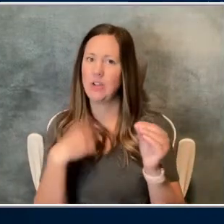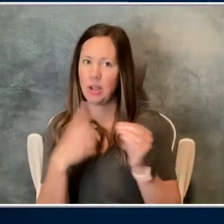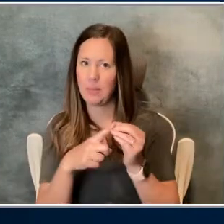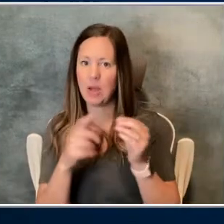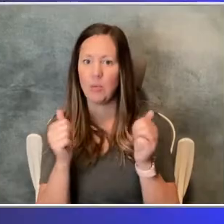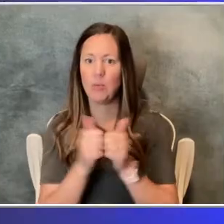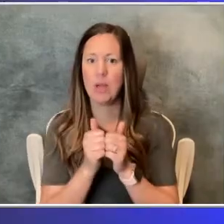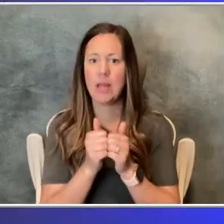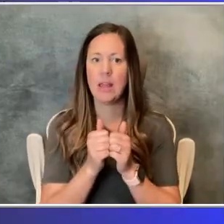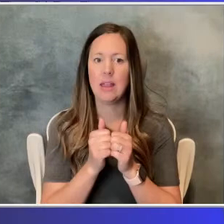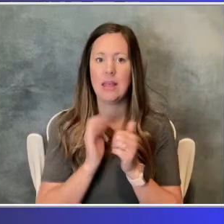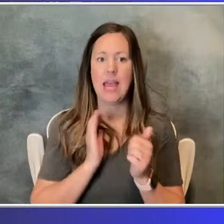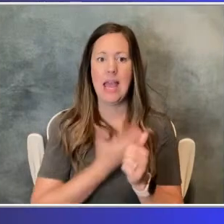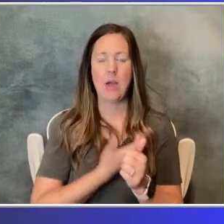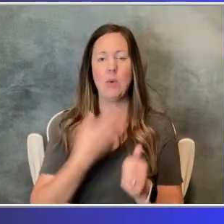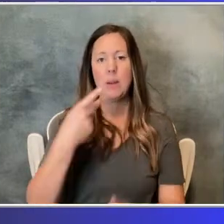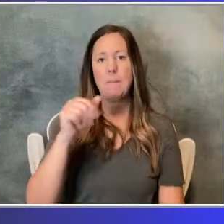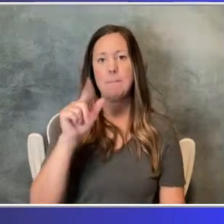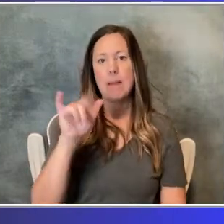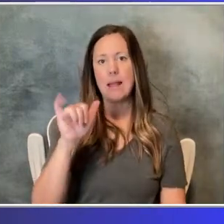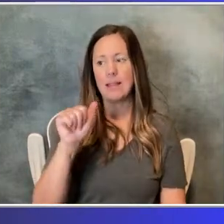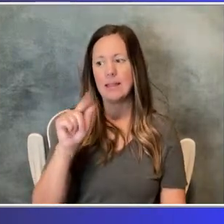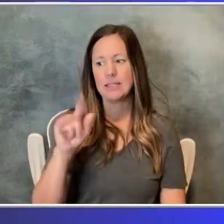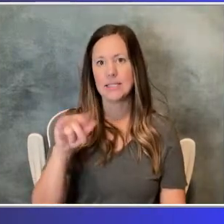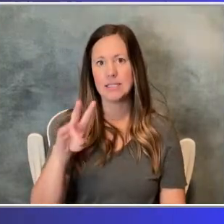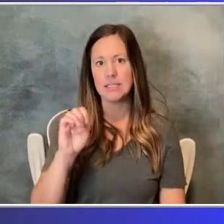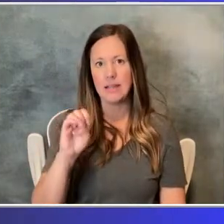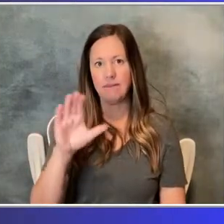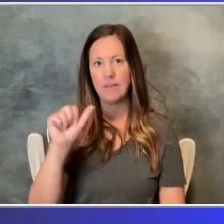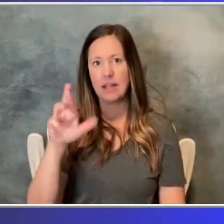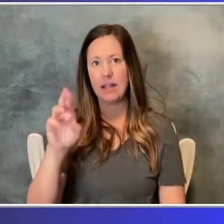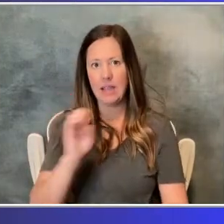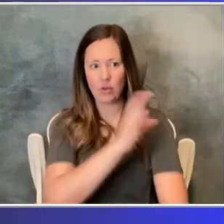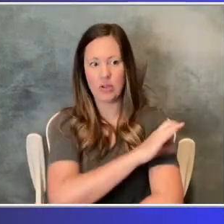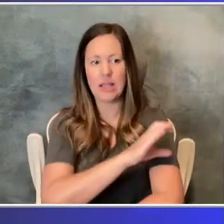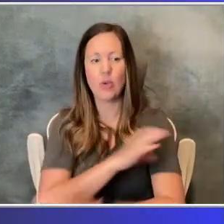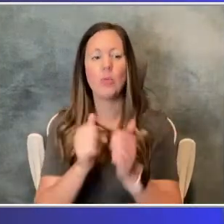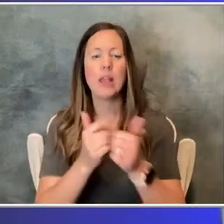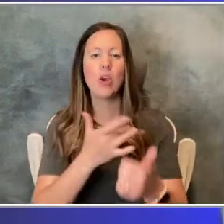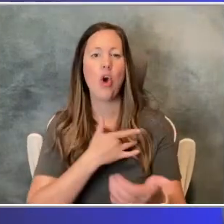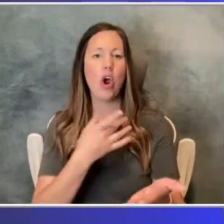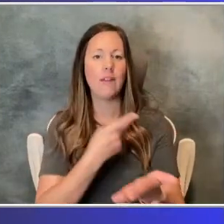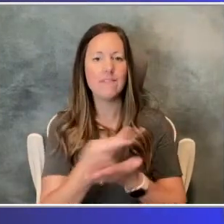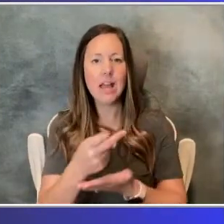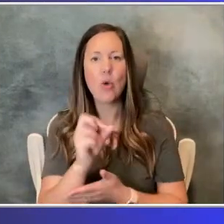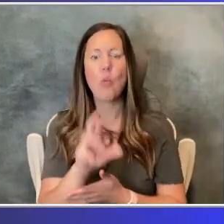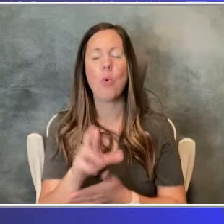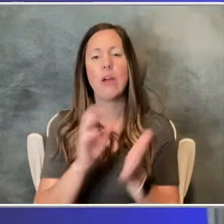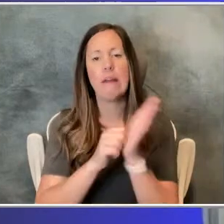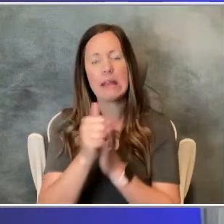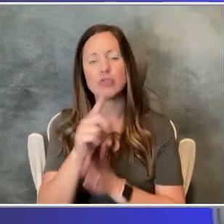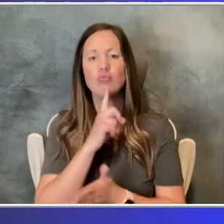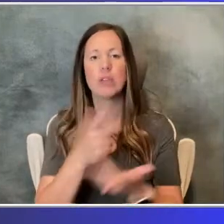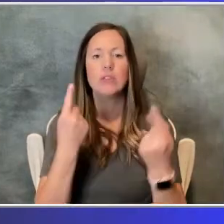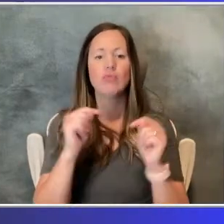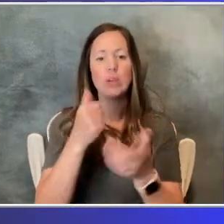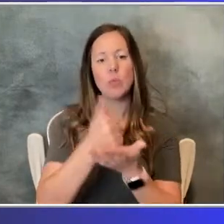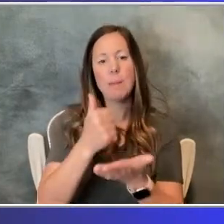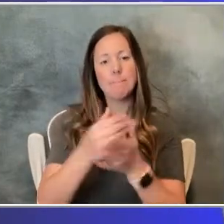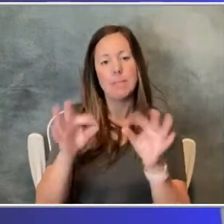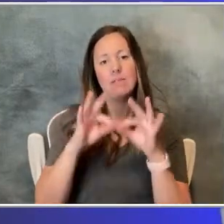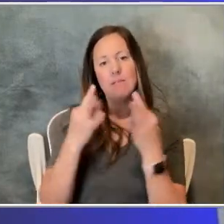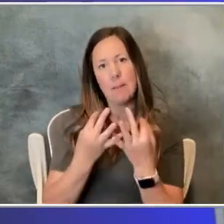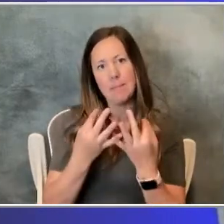palliative care clinics in heart failure or in cancer is really trying to help family members